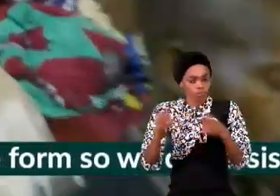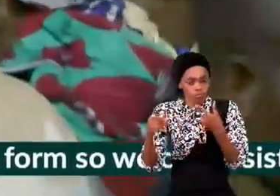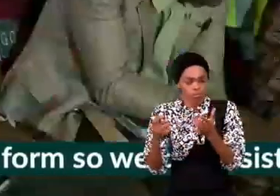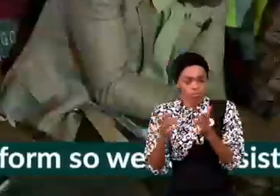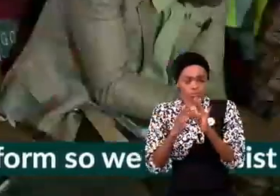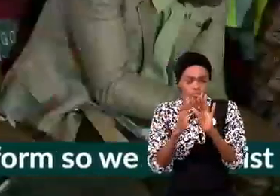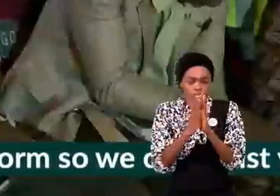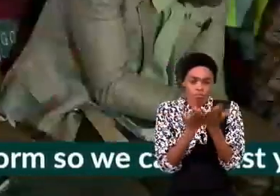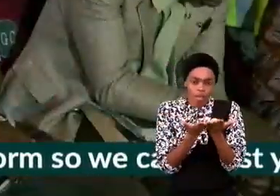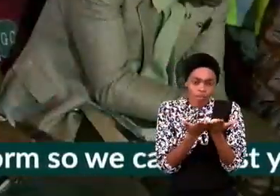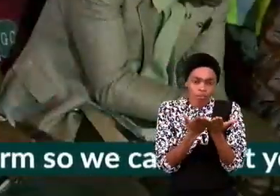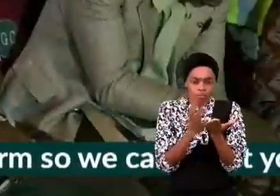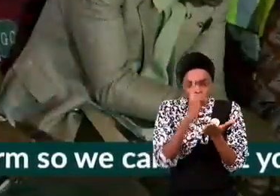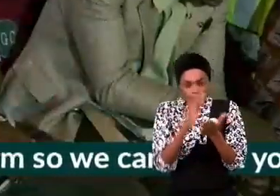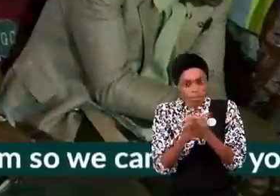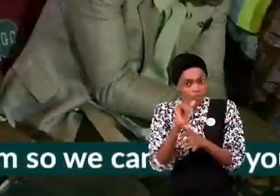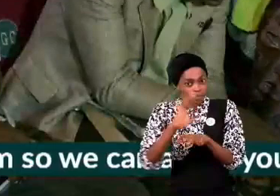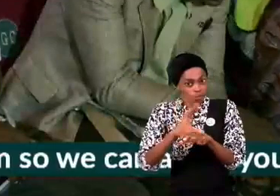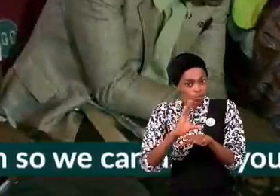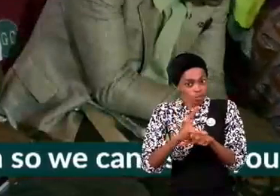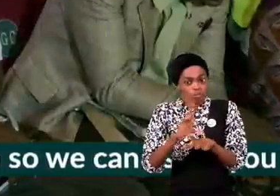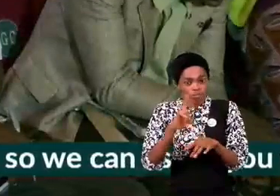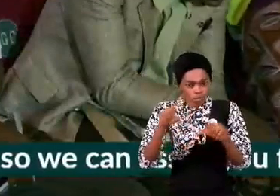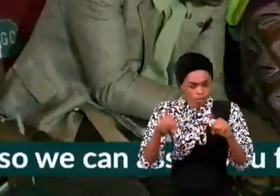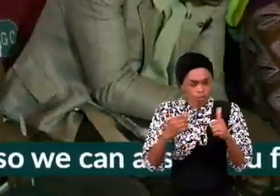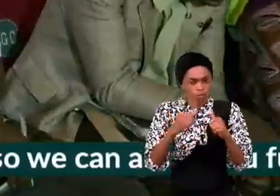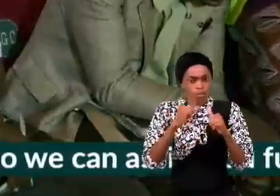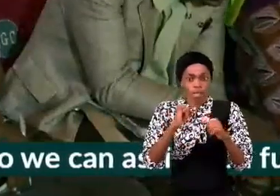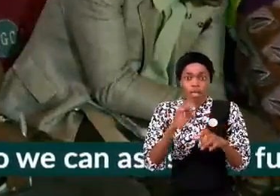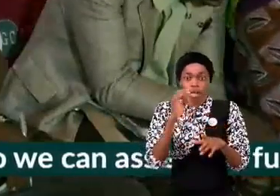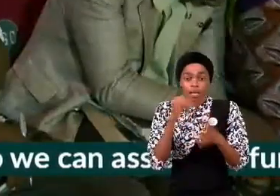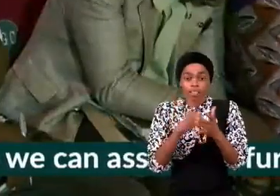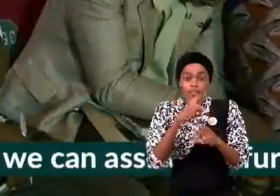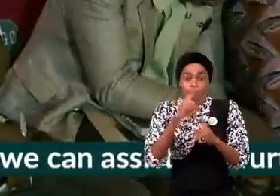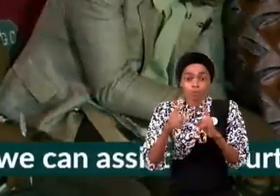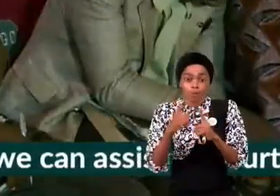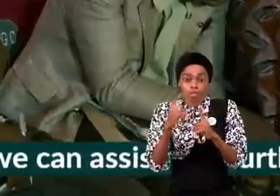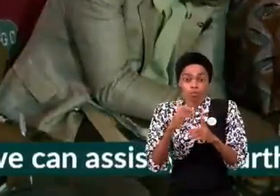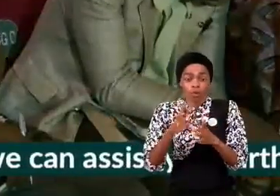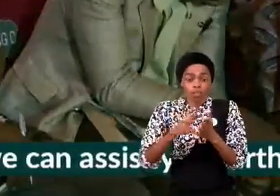be galore of miracles.